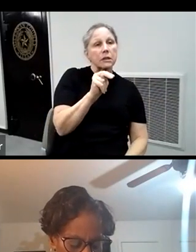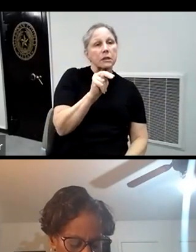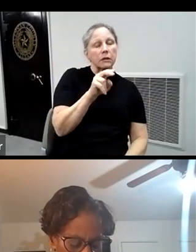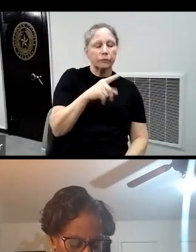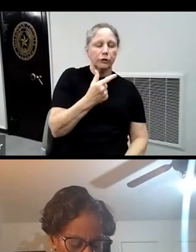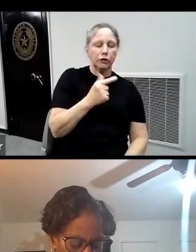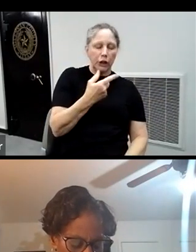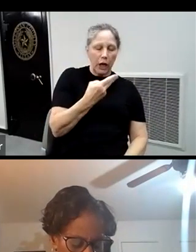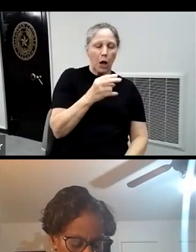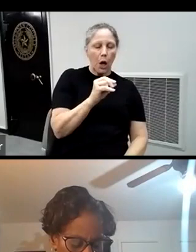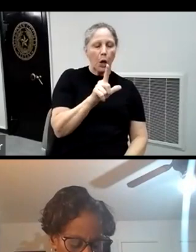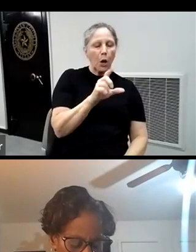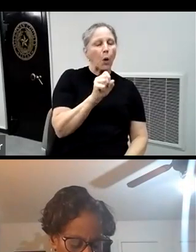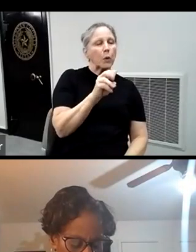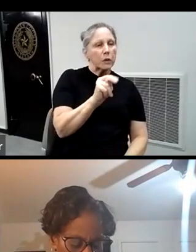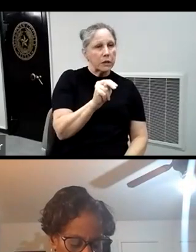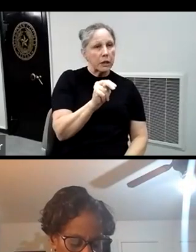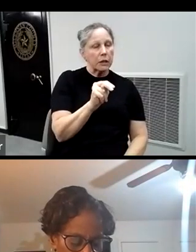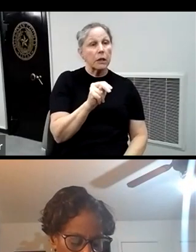Also, Commissioner Jones